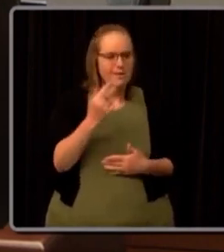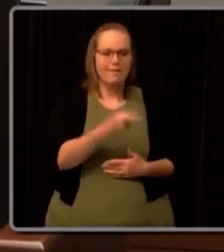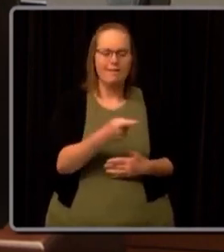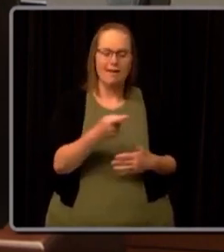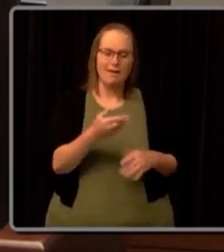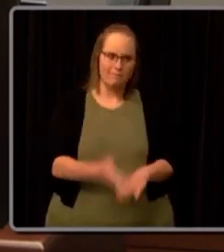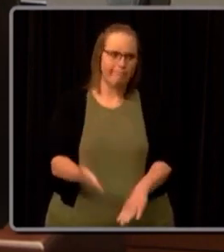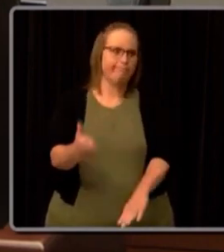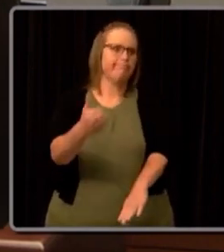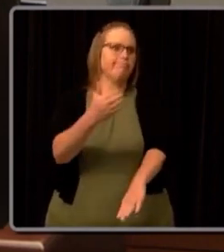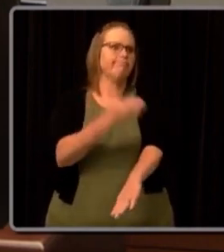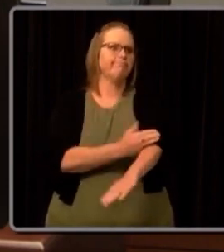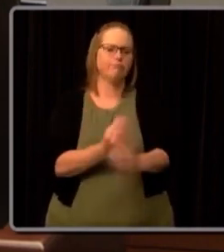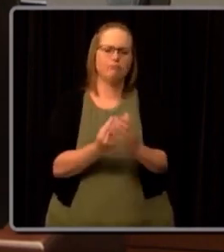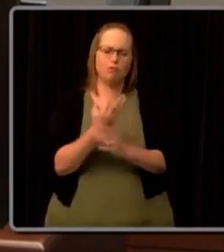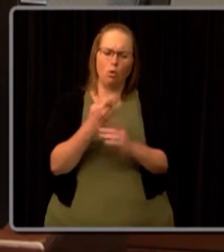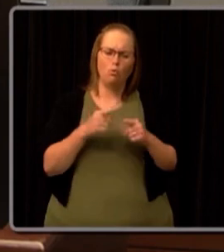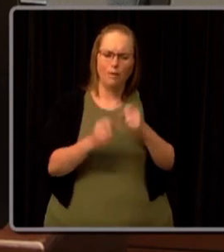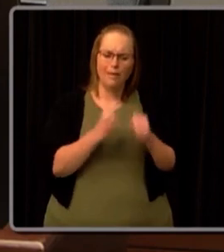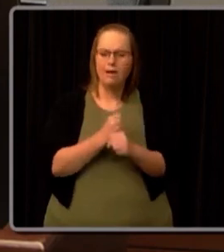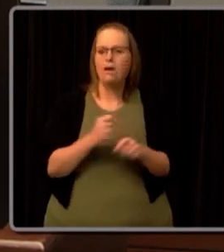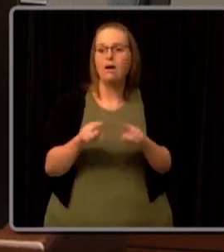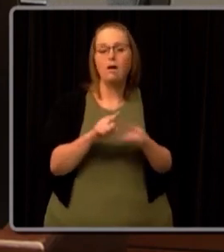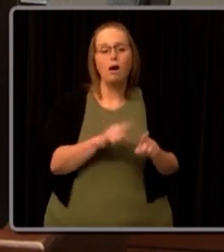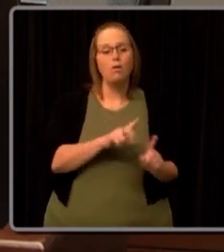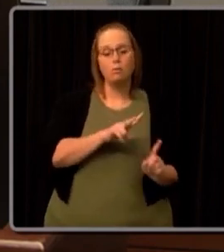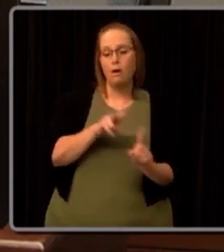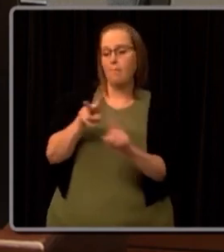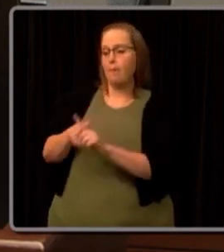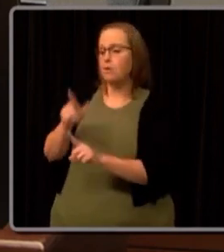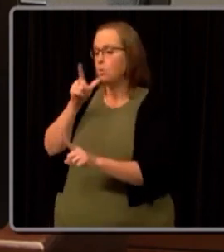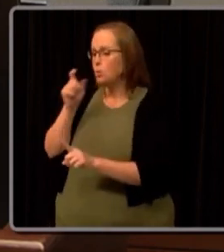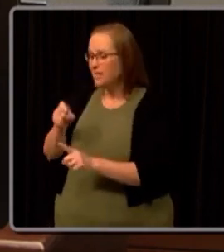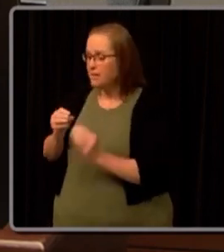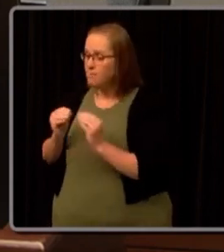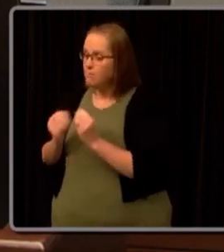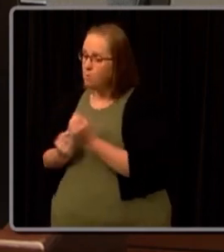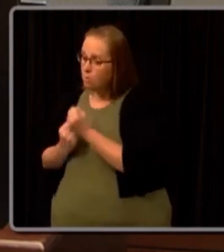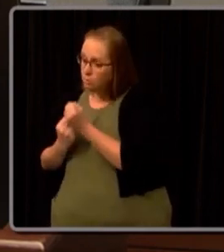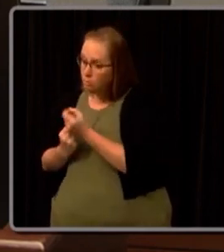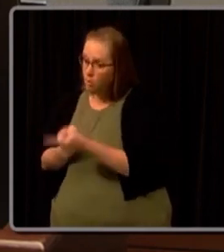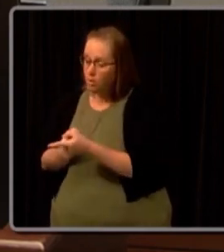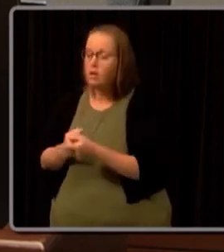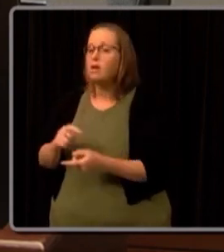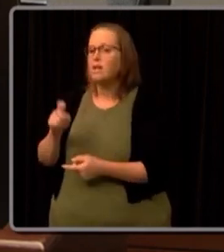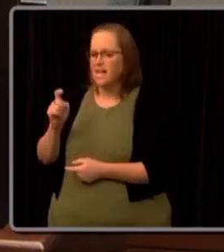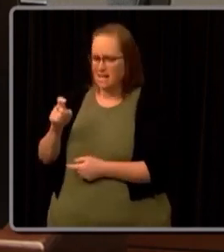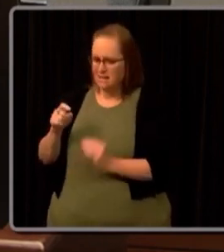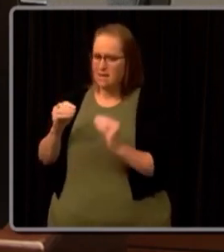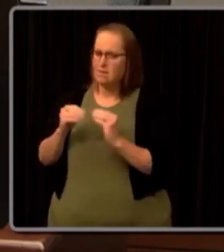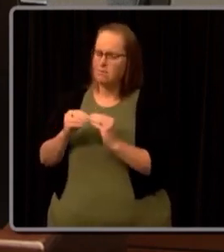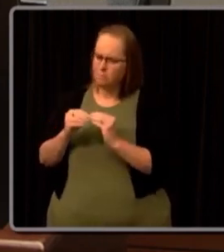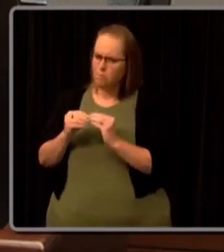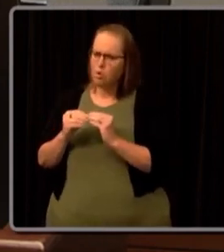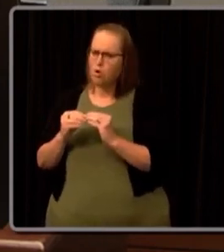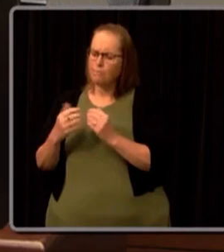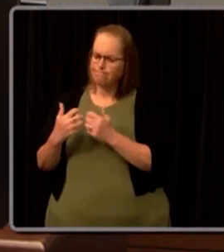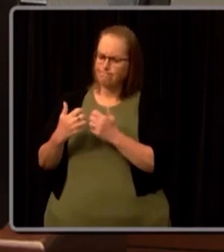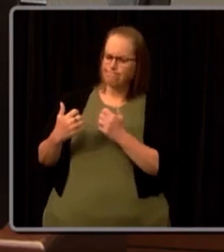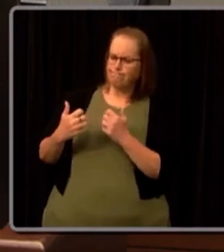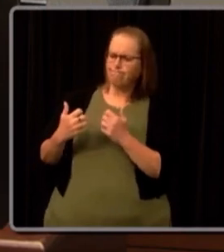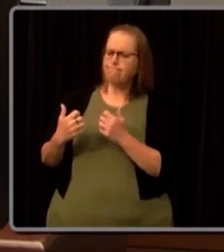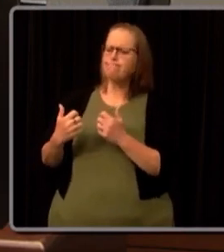year. It also applies to those that need additional support. Those students that need some differentiation, a little